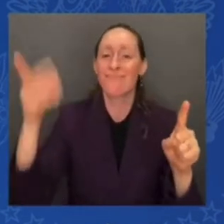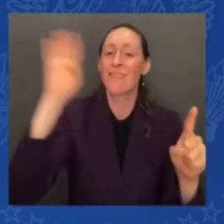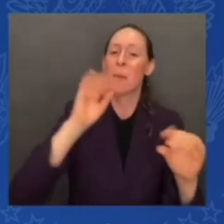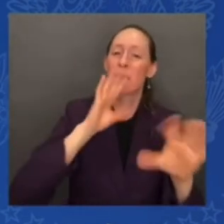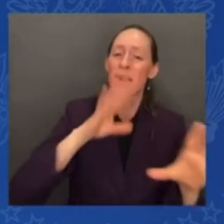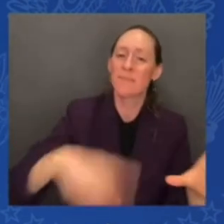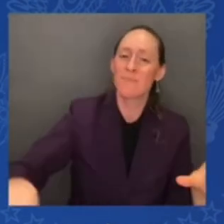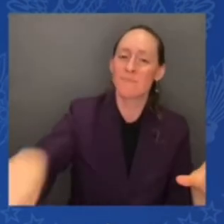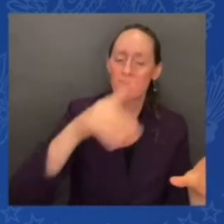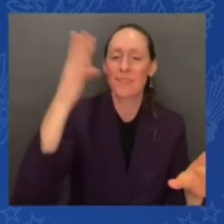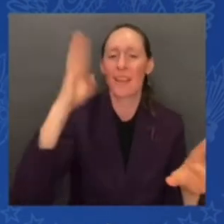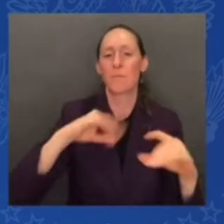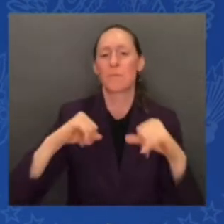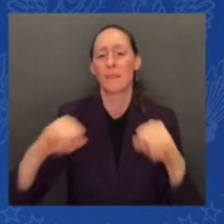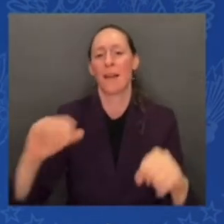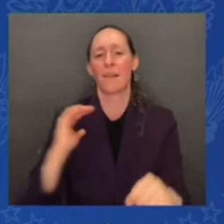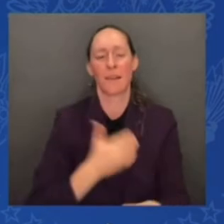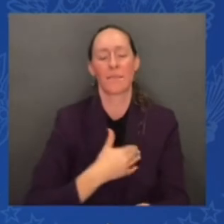much.